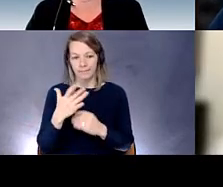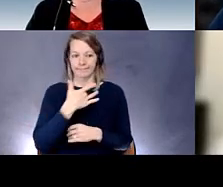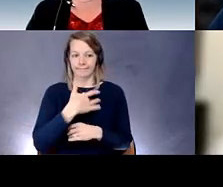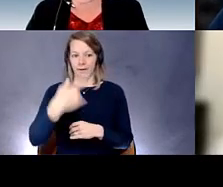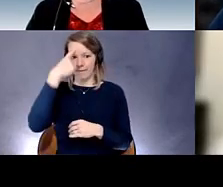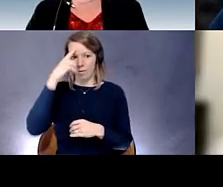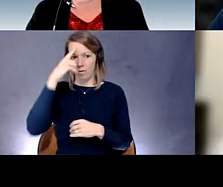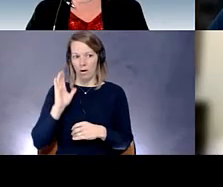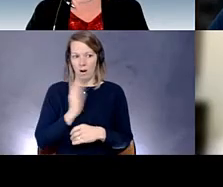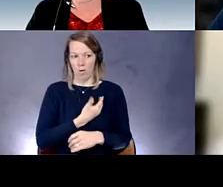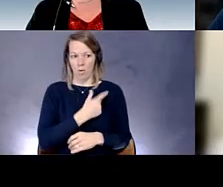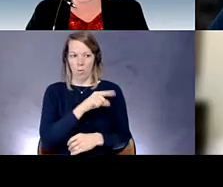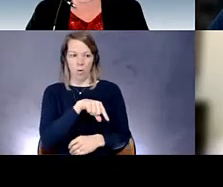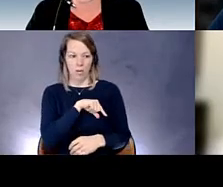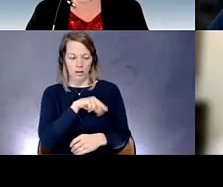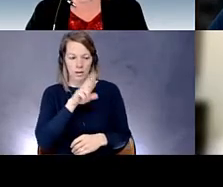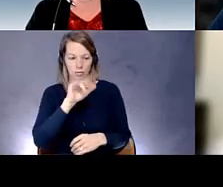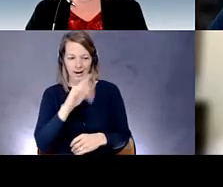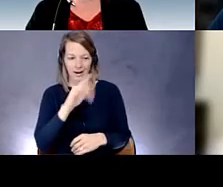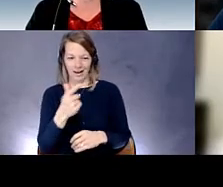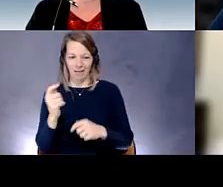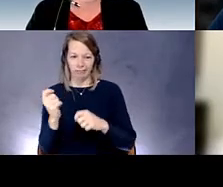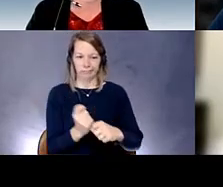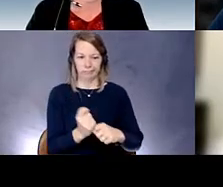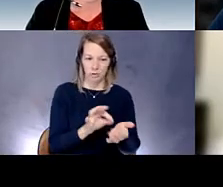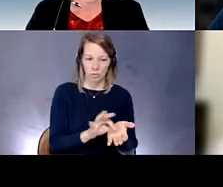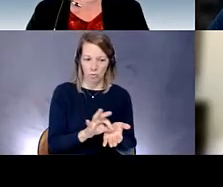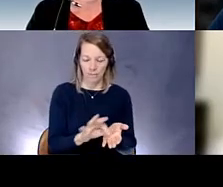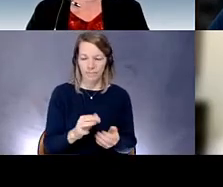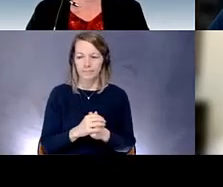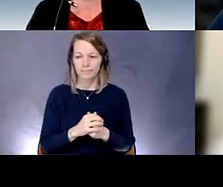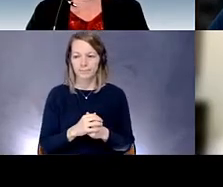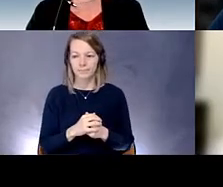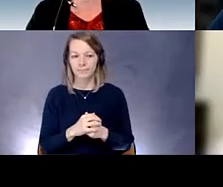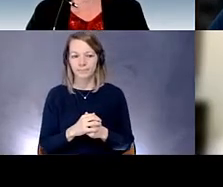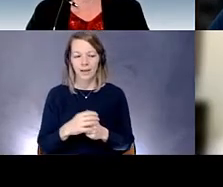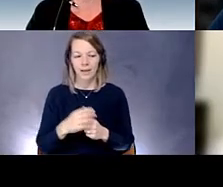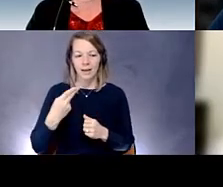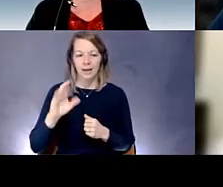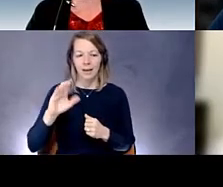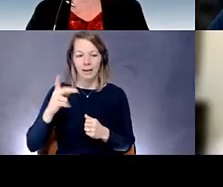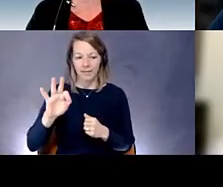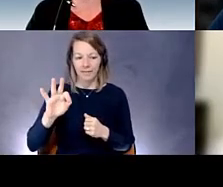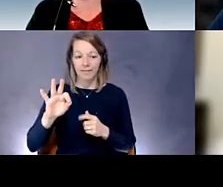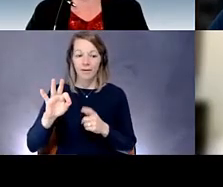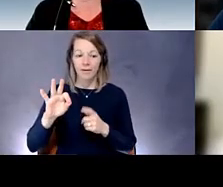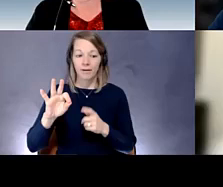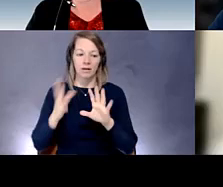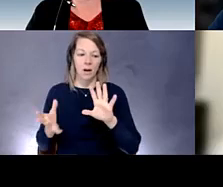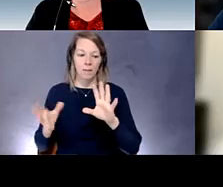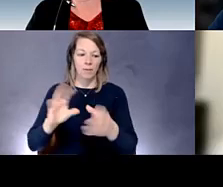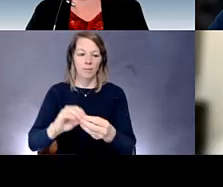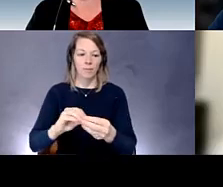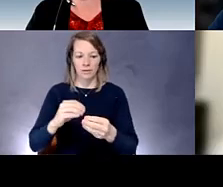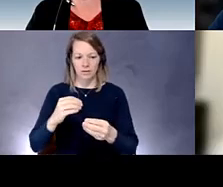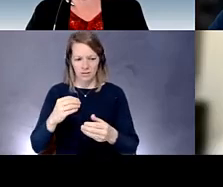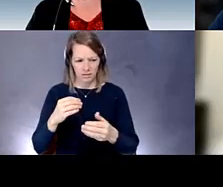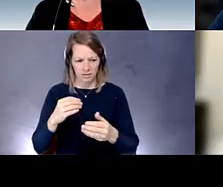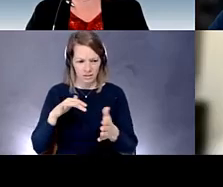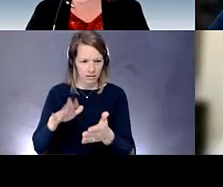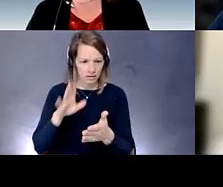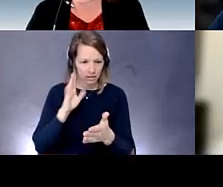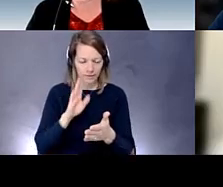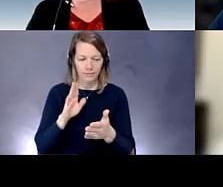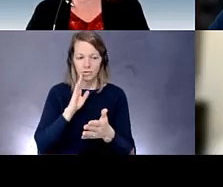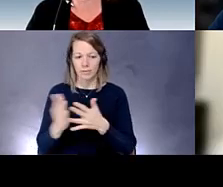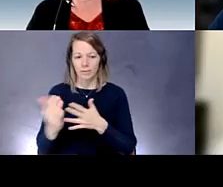our quality rating resulted in a lower score. HCPF analysis and comparable studies on federal transparency certainly show